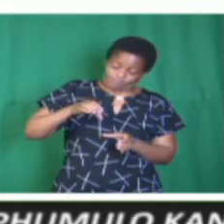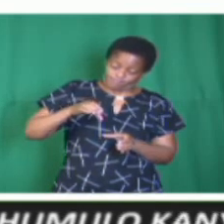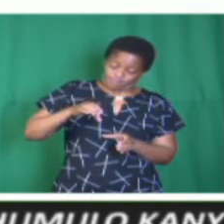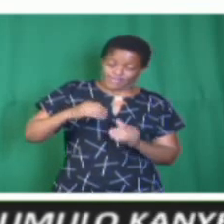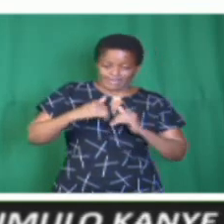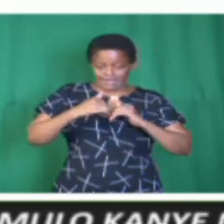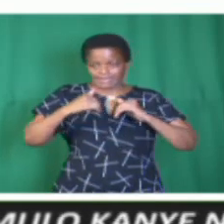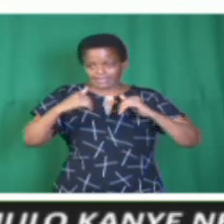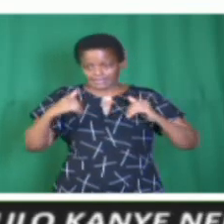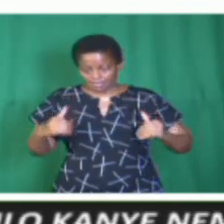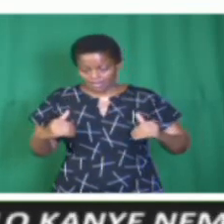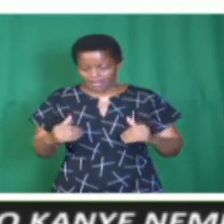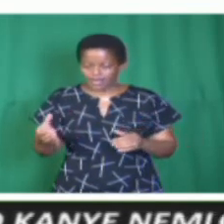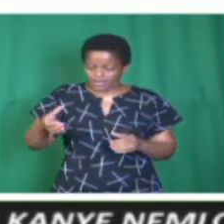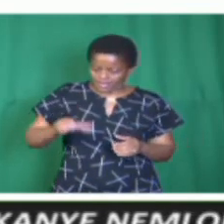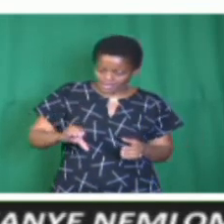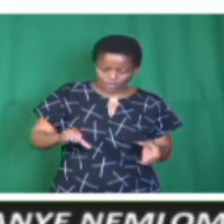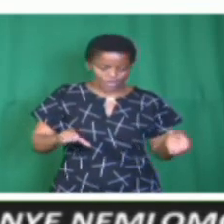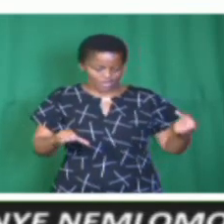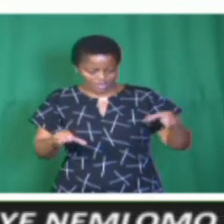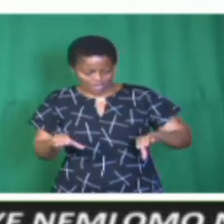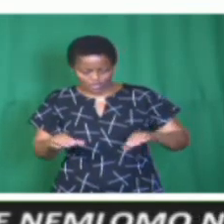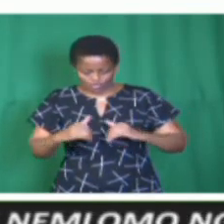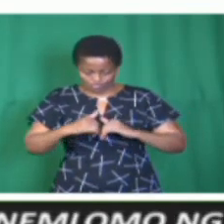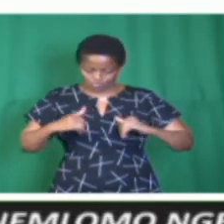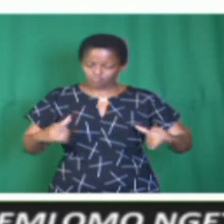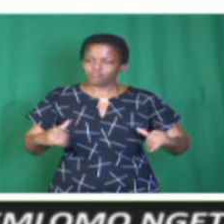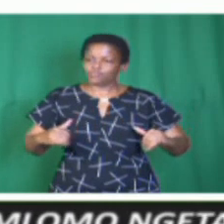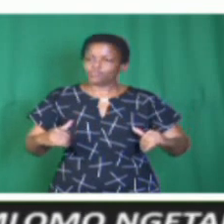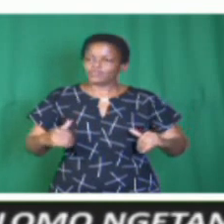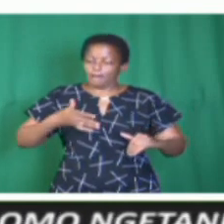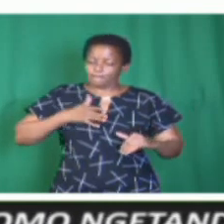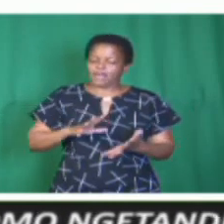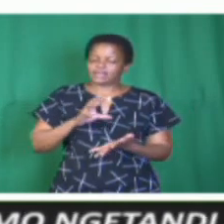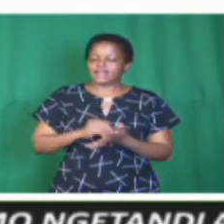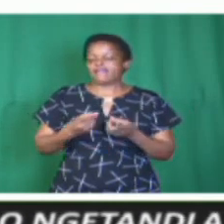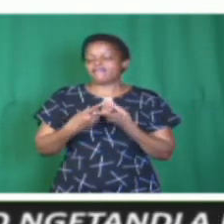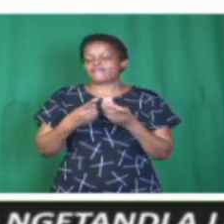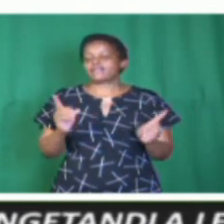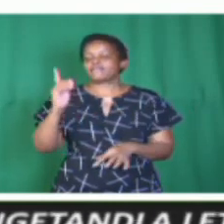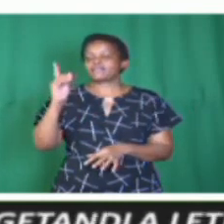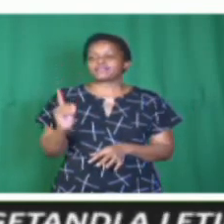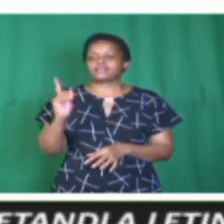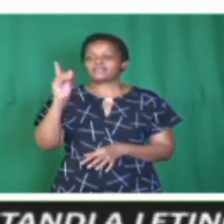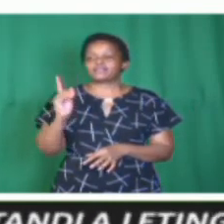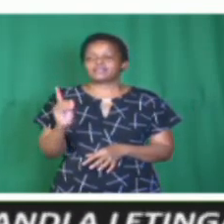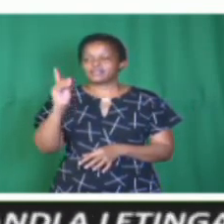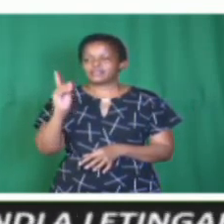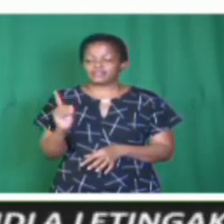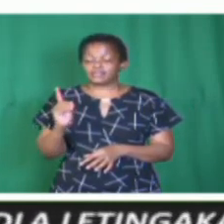liquid. They must have different densities. So the substances here, the substances must